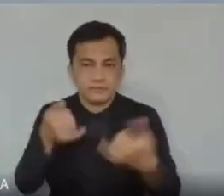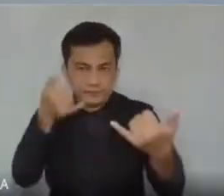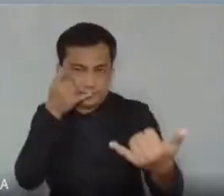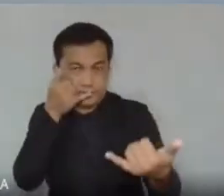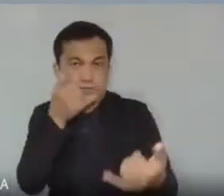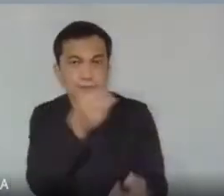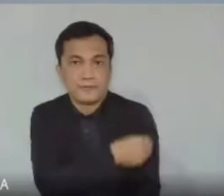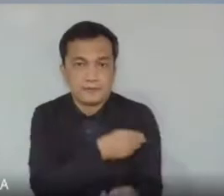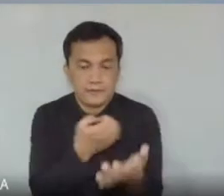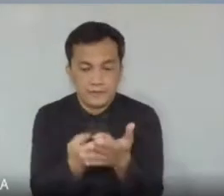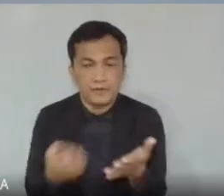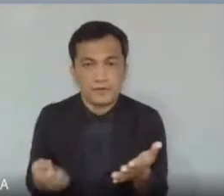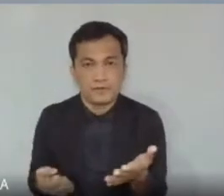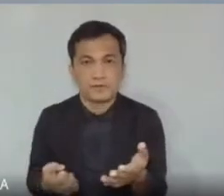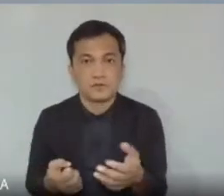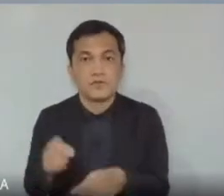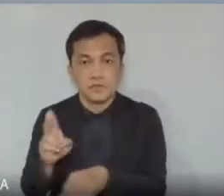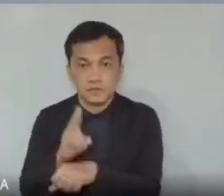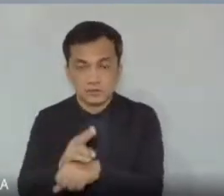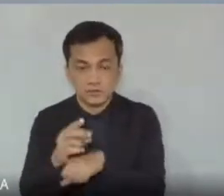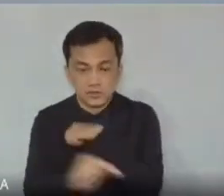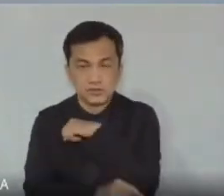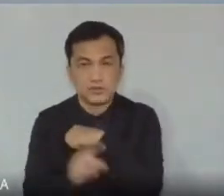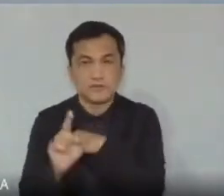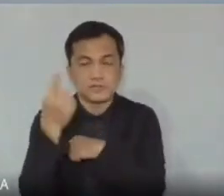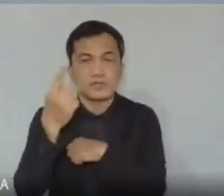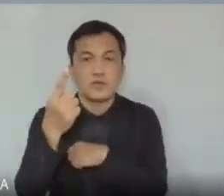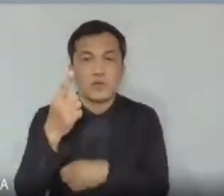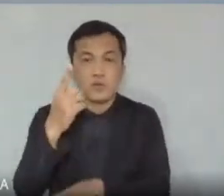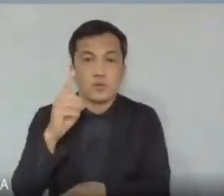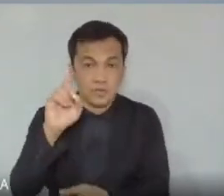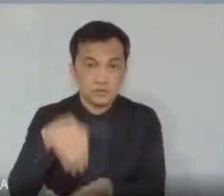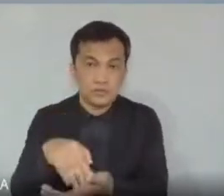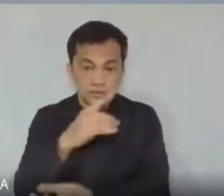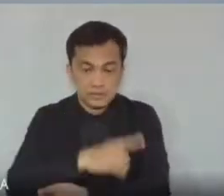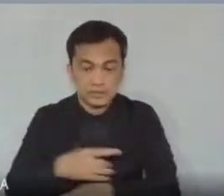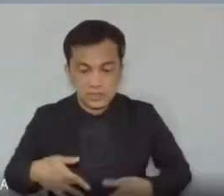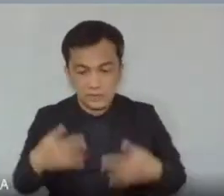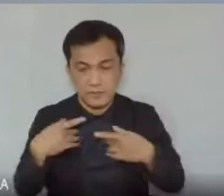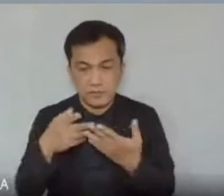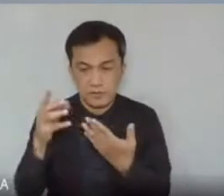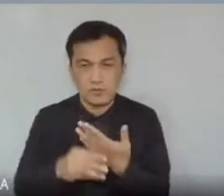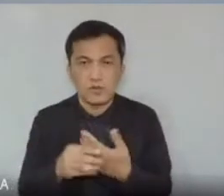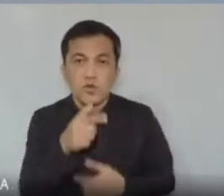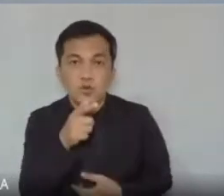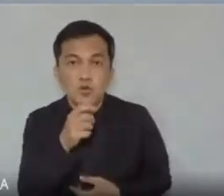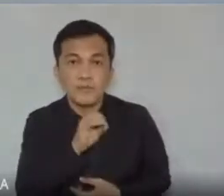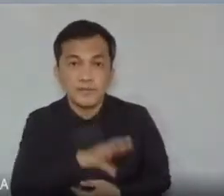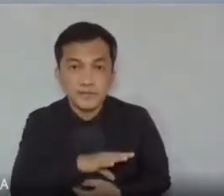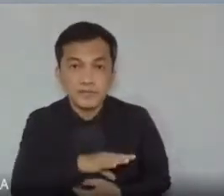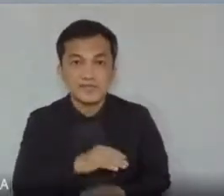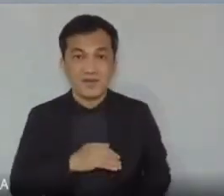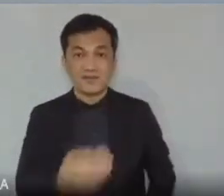babies, 0 to 2 years old. So our specialists that we have in our